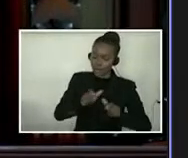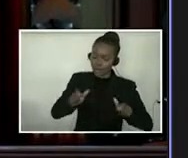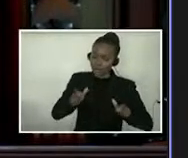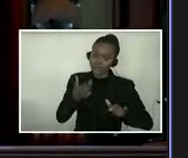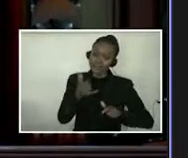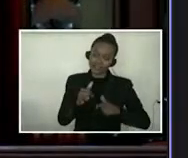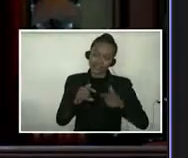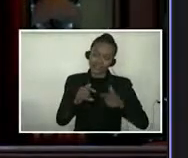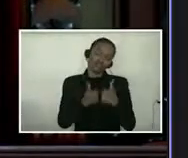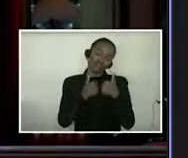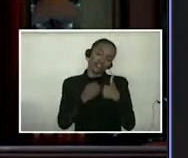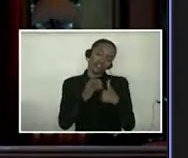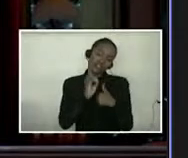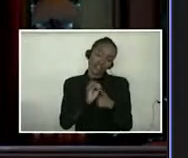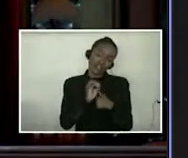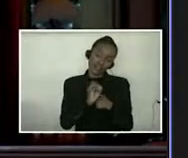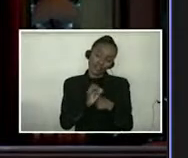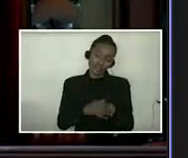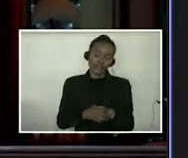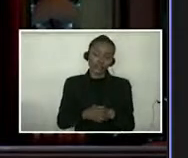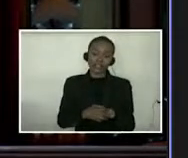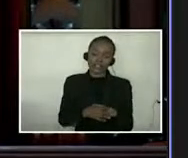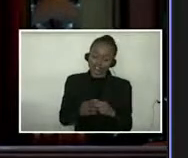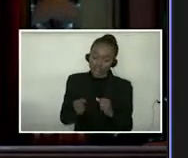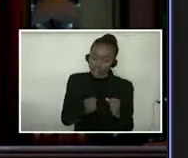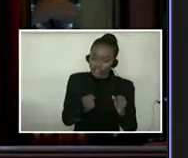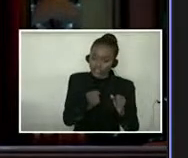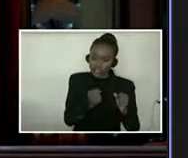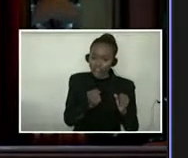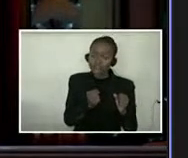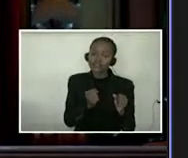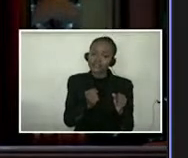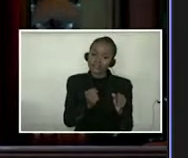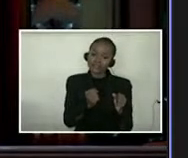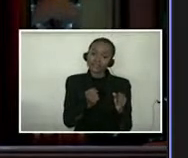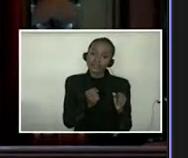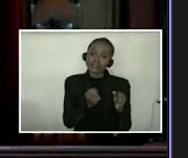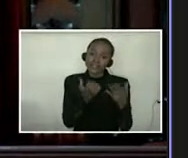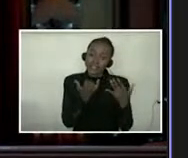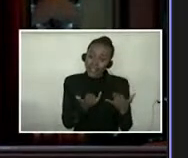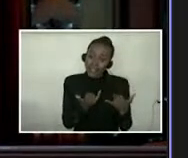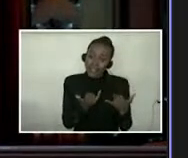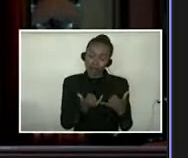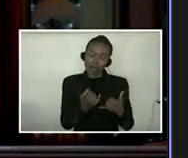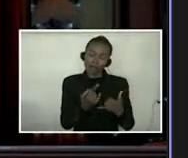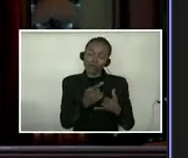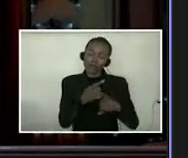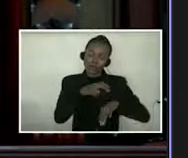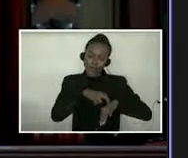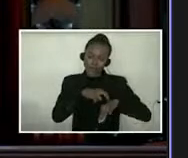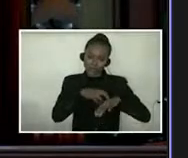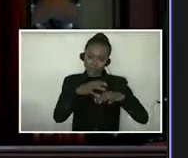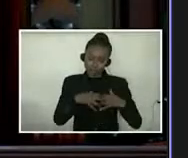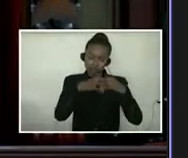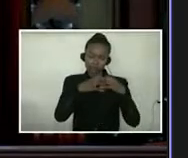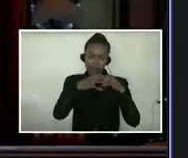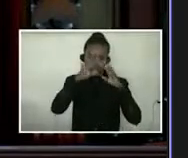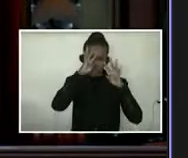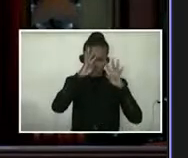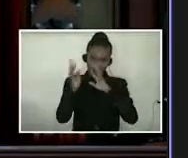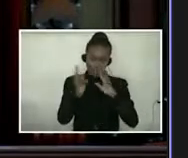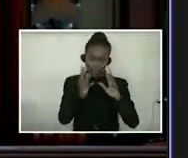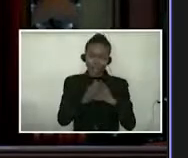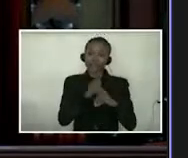aging policies and strategies here the sector is fragmented across different levels and department of government